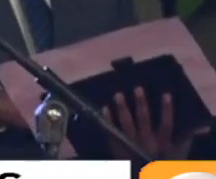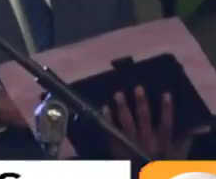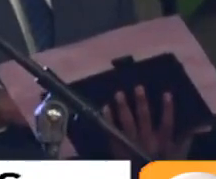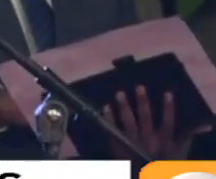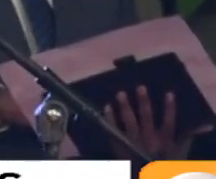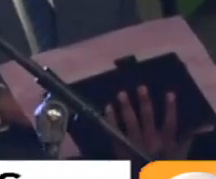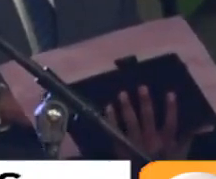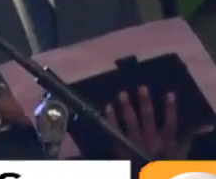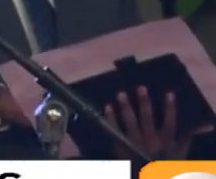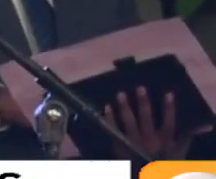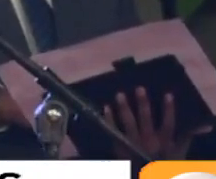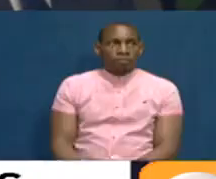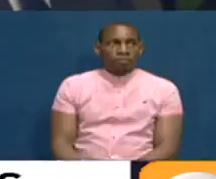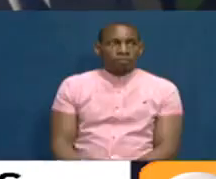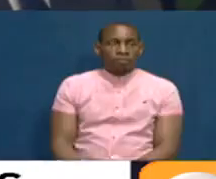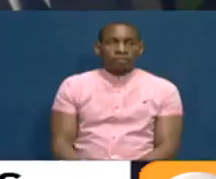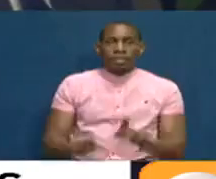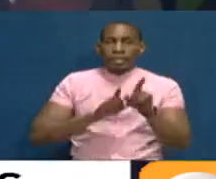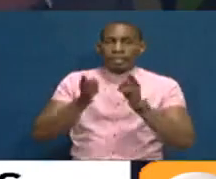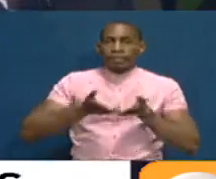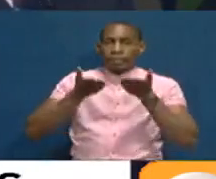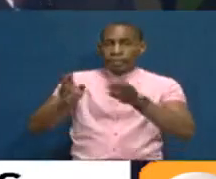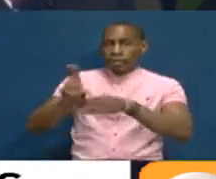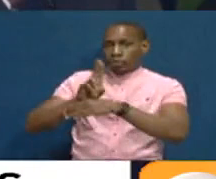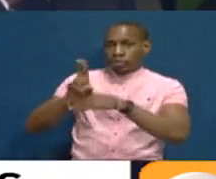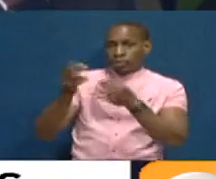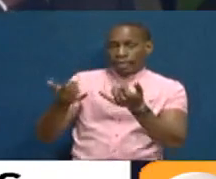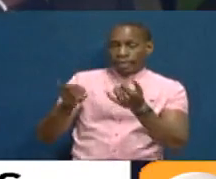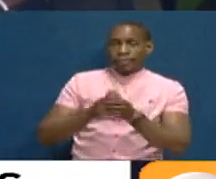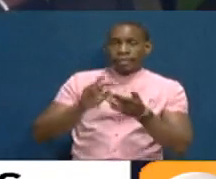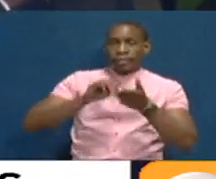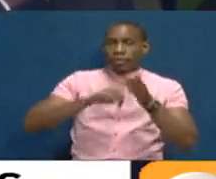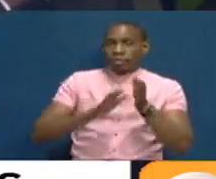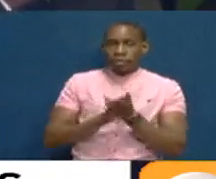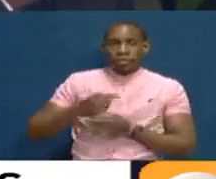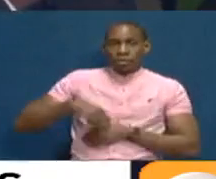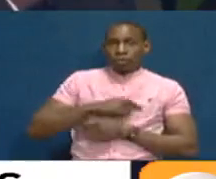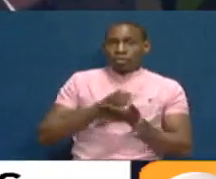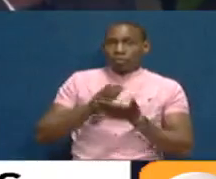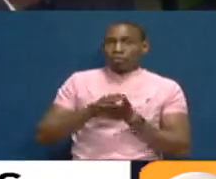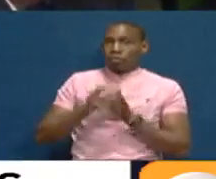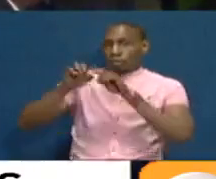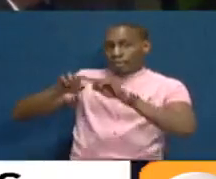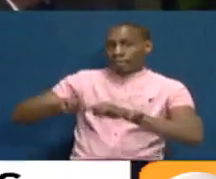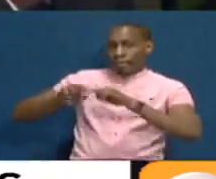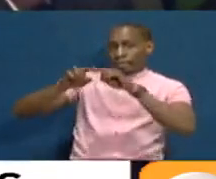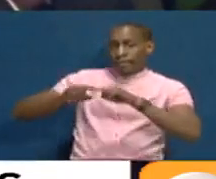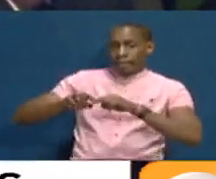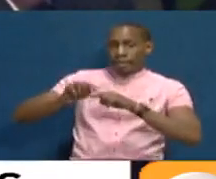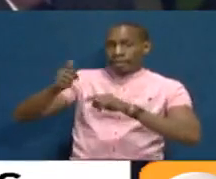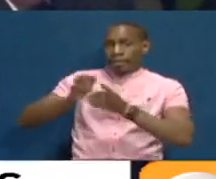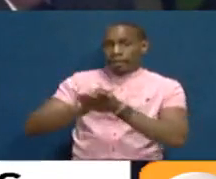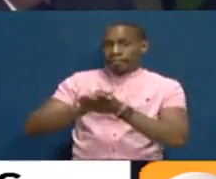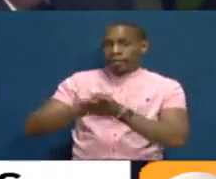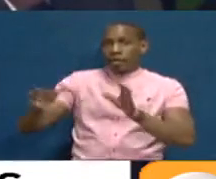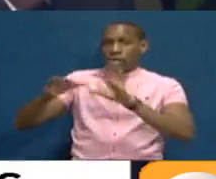national connectivity and the service providers we use. And therefore, we will be at the sympathy of the